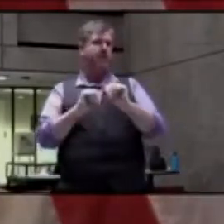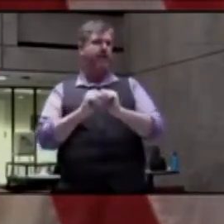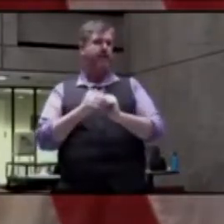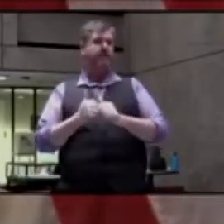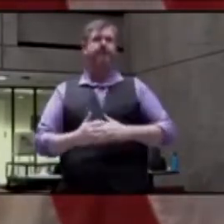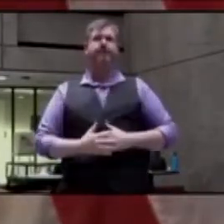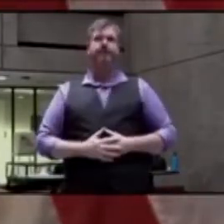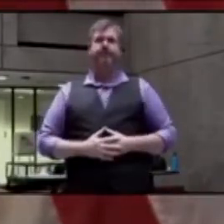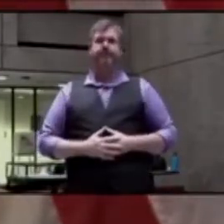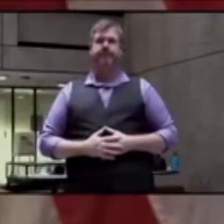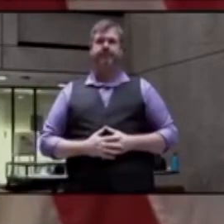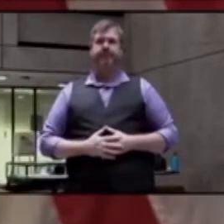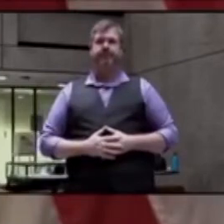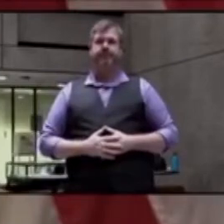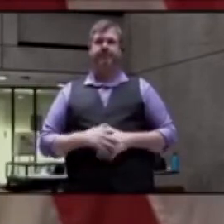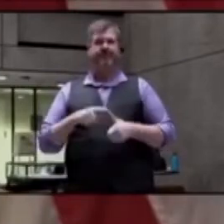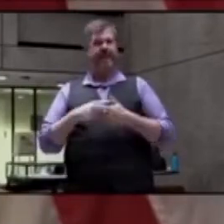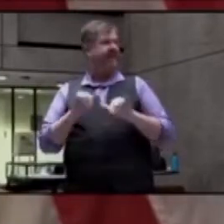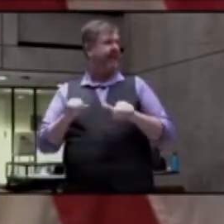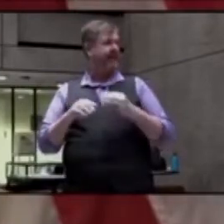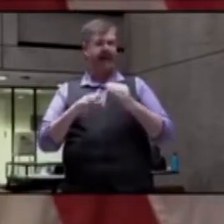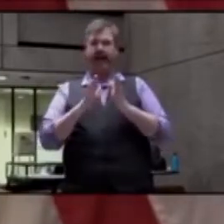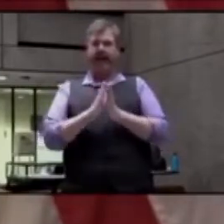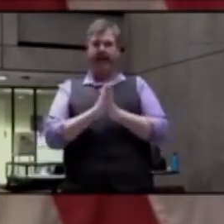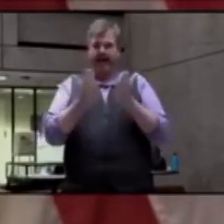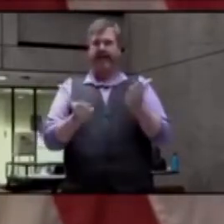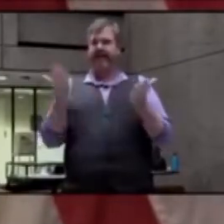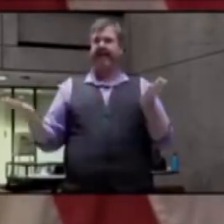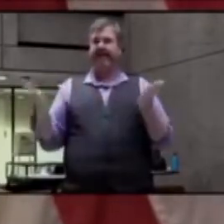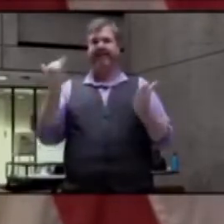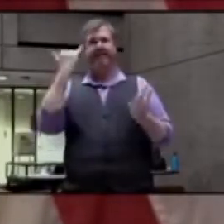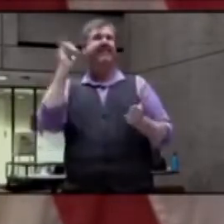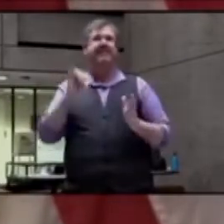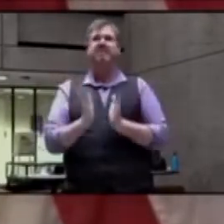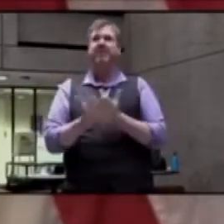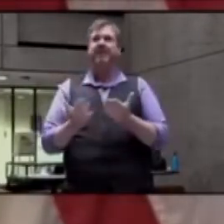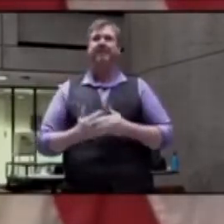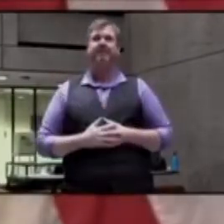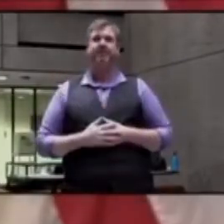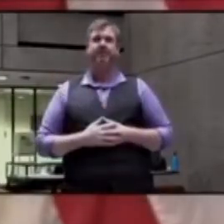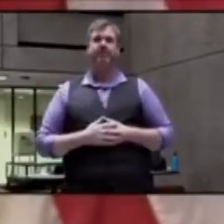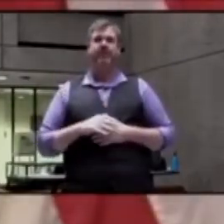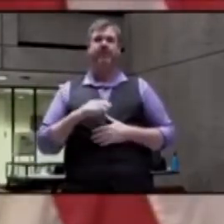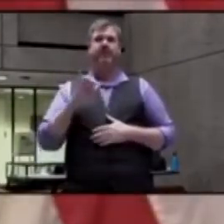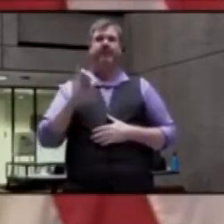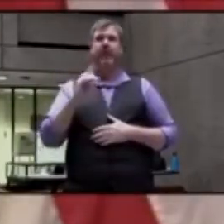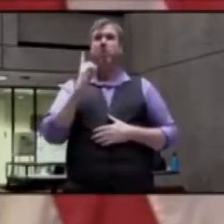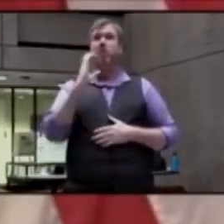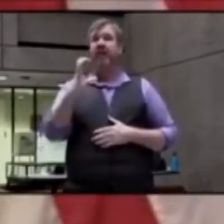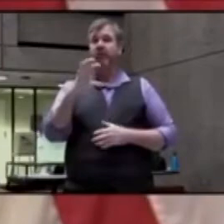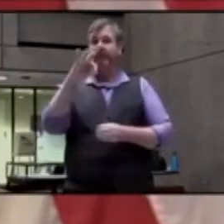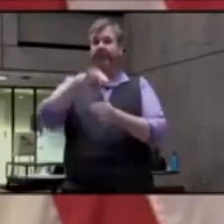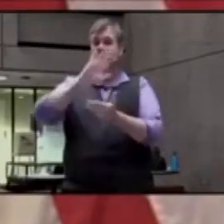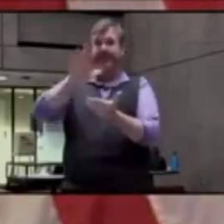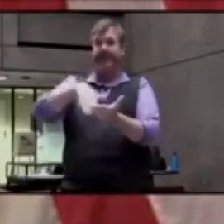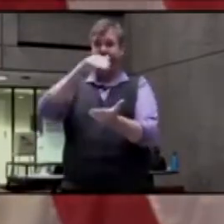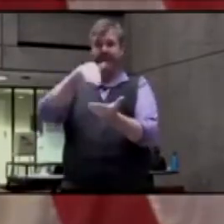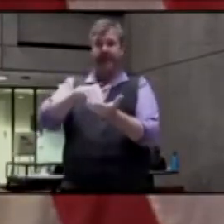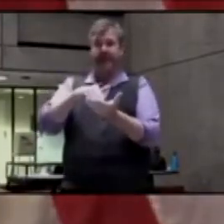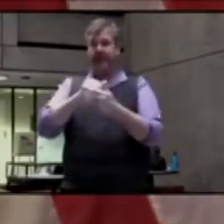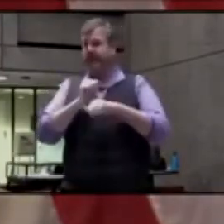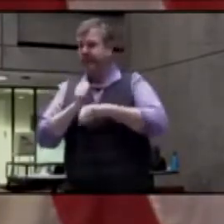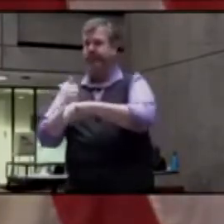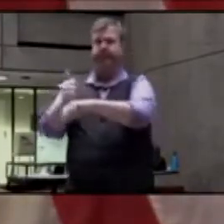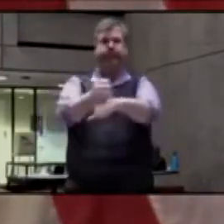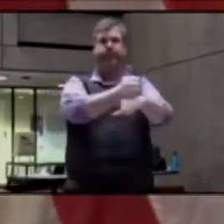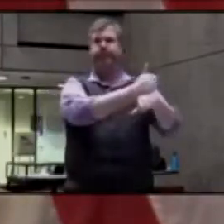voters 100 vote centers to get out and vote. Wow. So we have a list of our vote centers here, and we have a list of